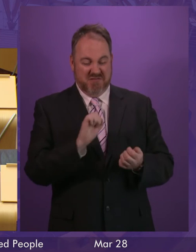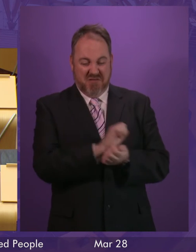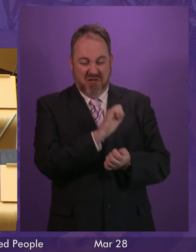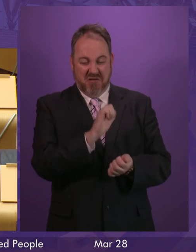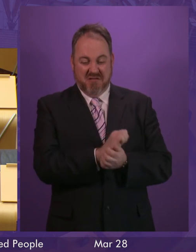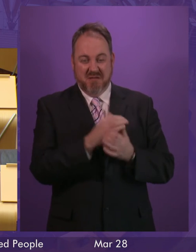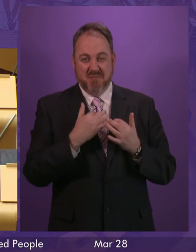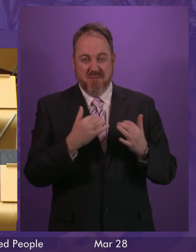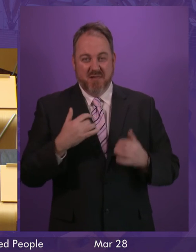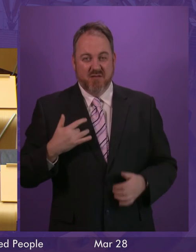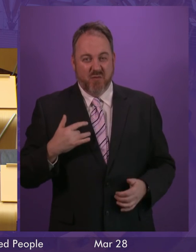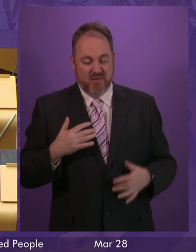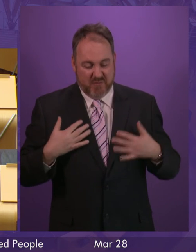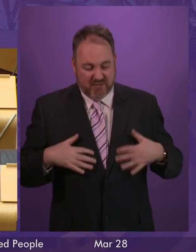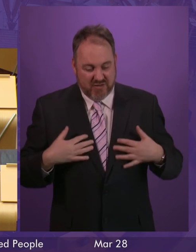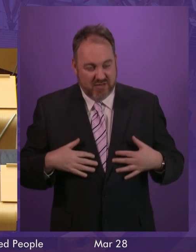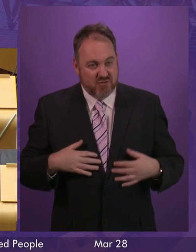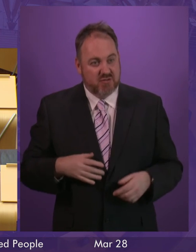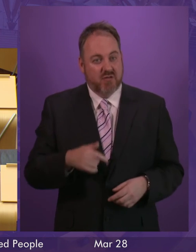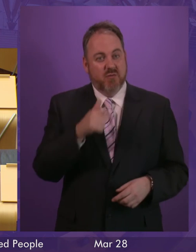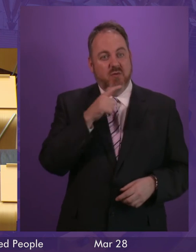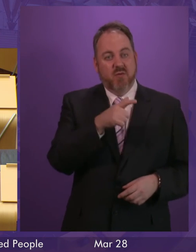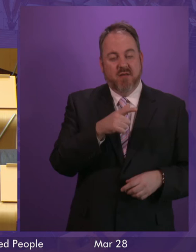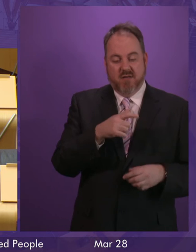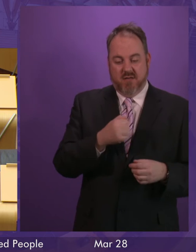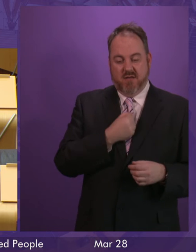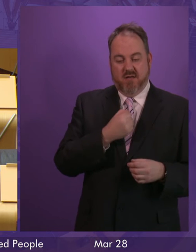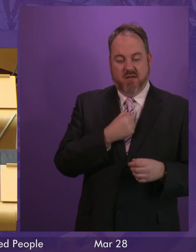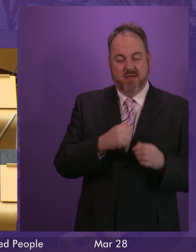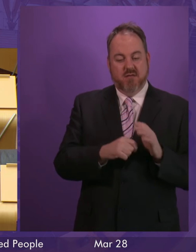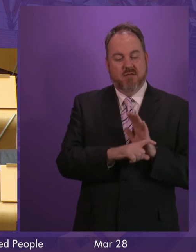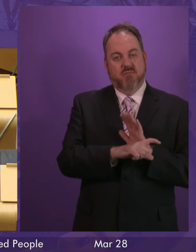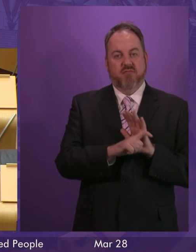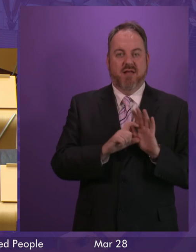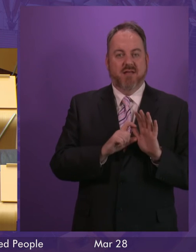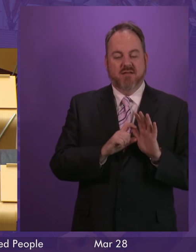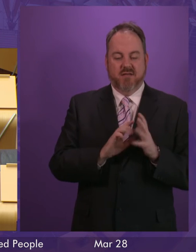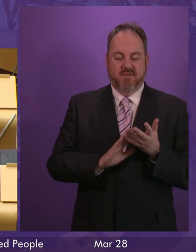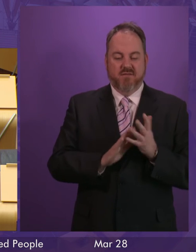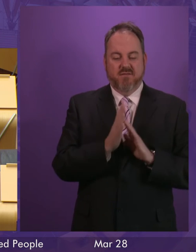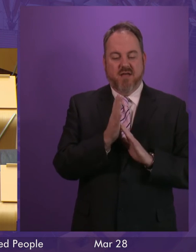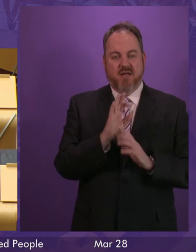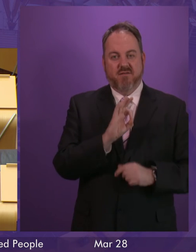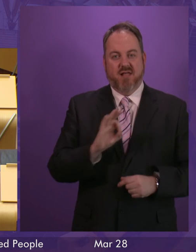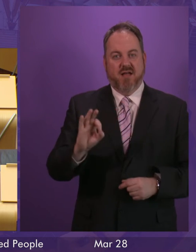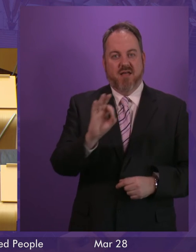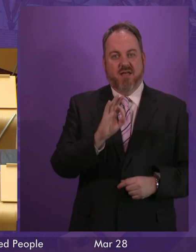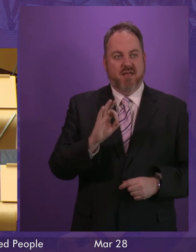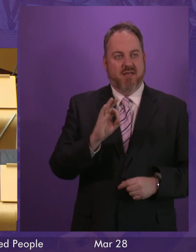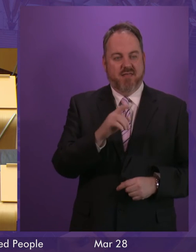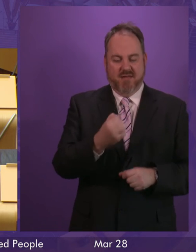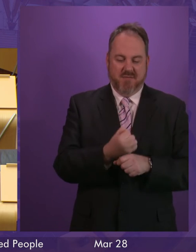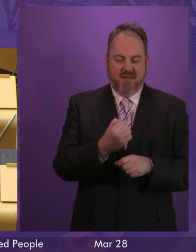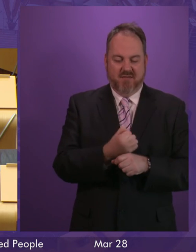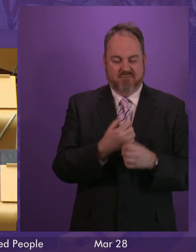And according to the brand Firefly, which is our disabled equipment manufacturer, 86% of